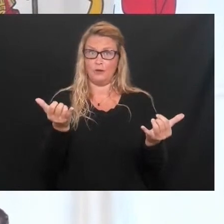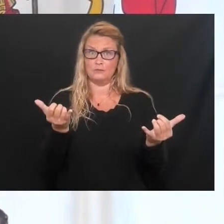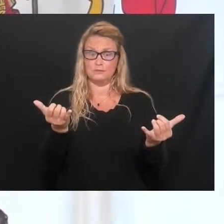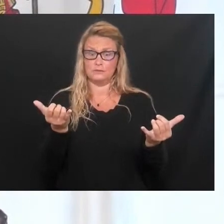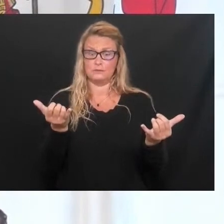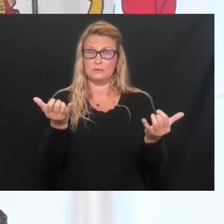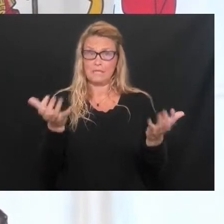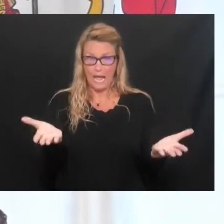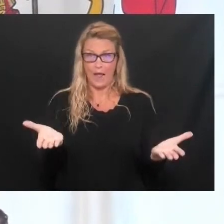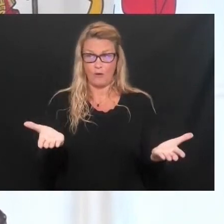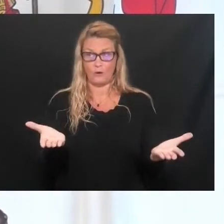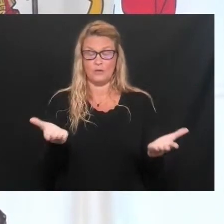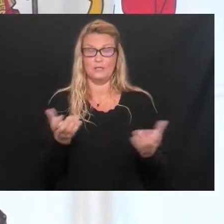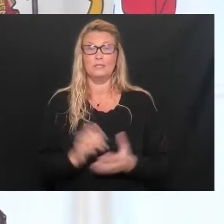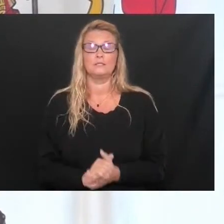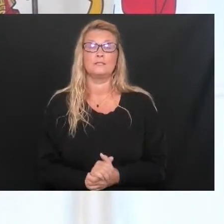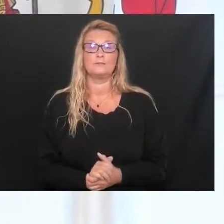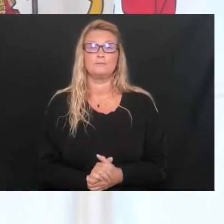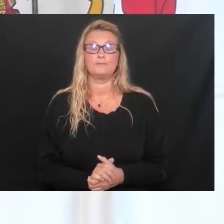here. Then